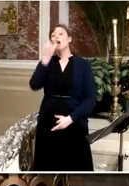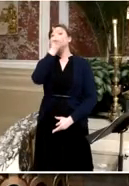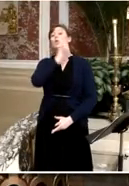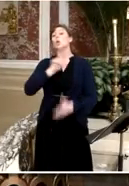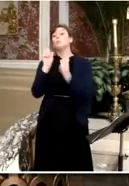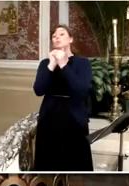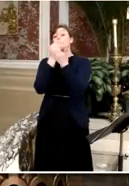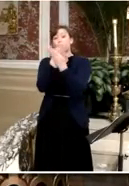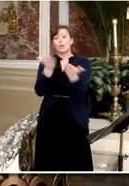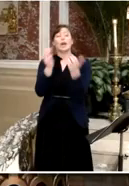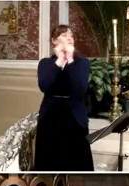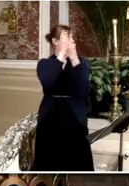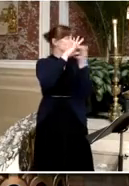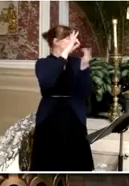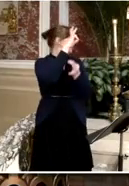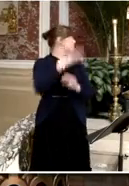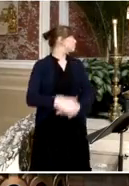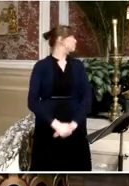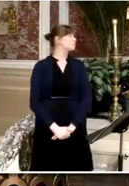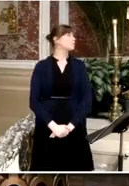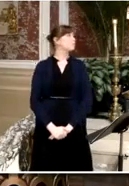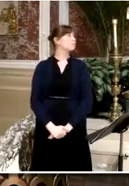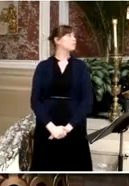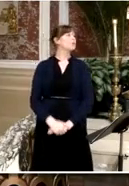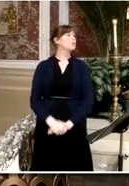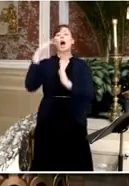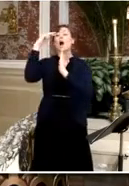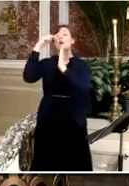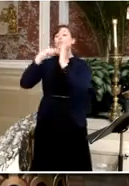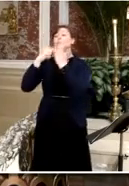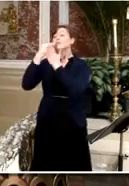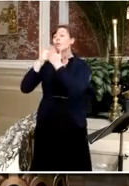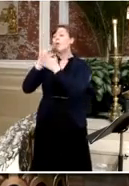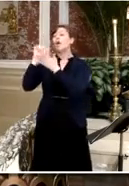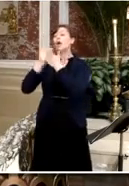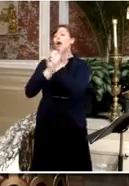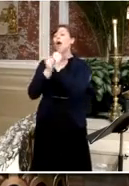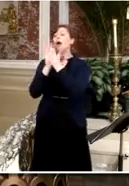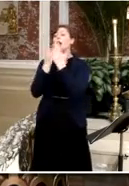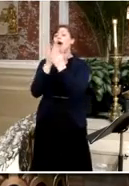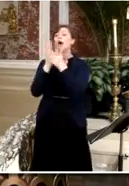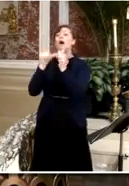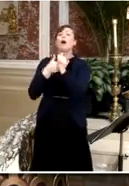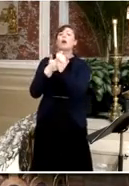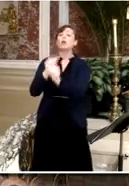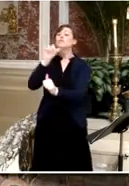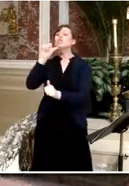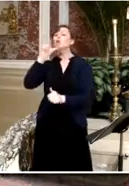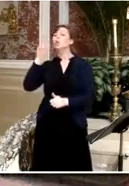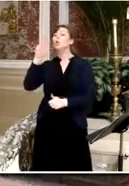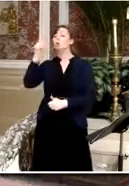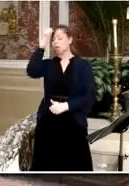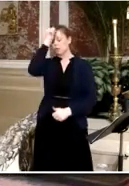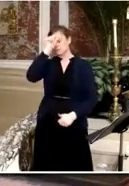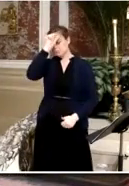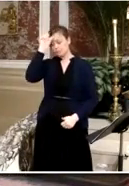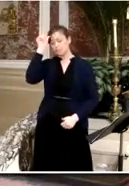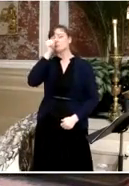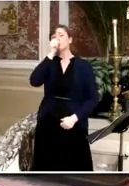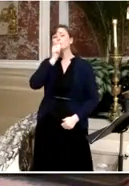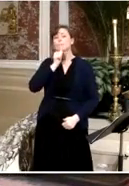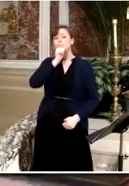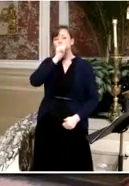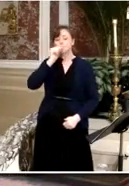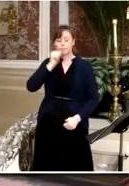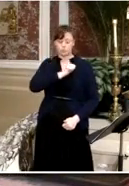With you. And with your spirit. A reading from the Holy Gospel according to Luke. Glory to you,